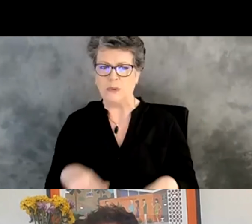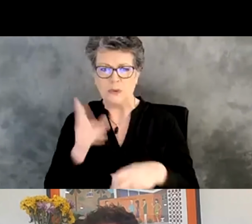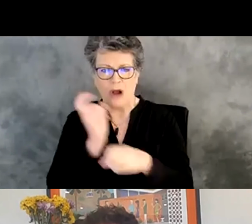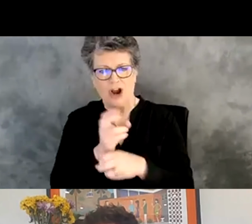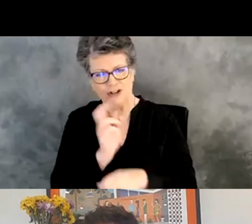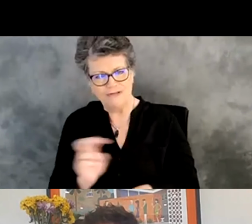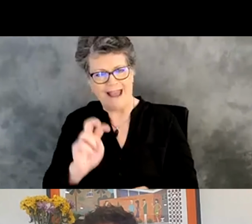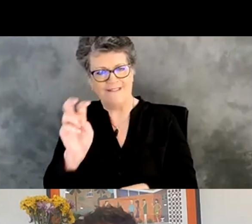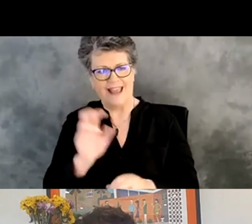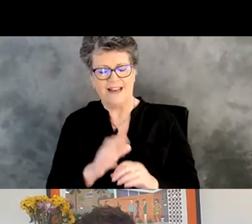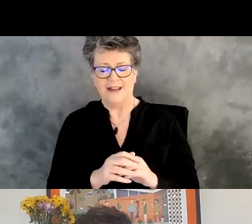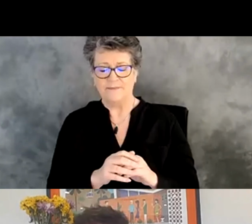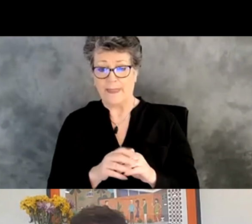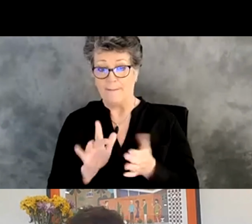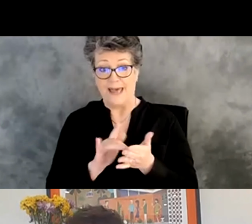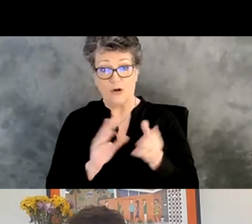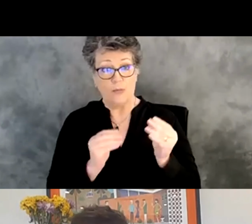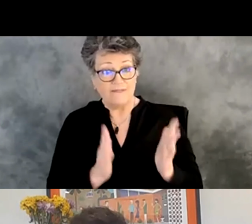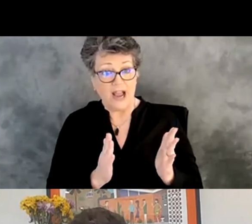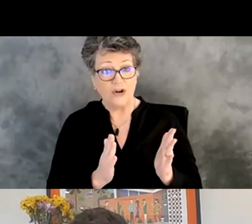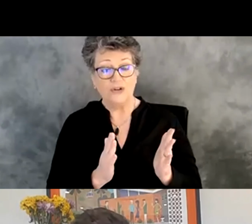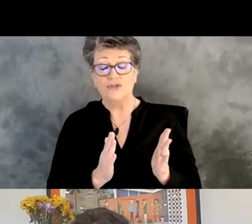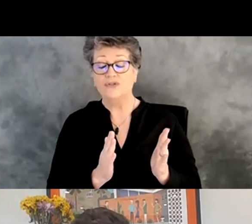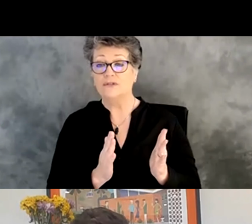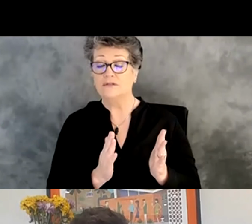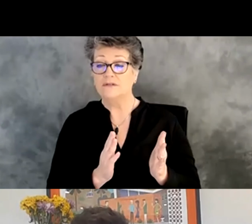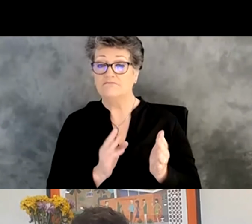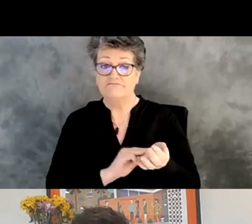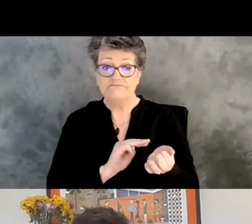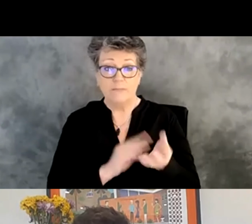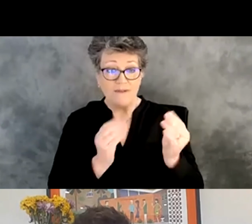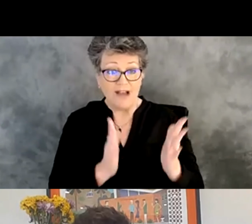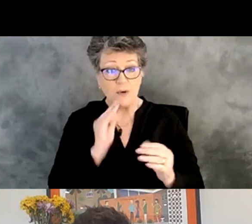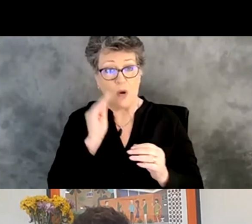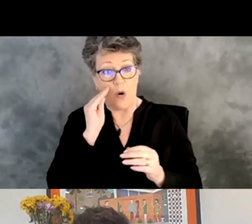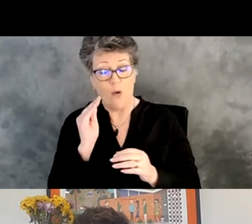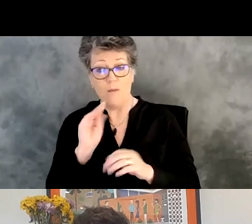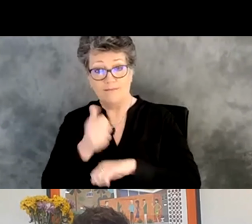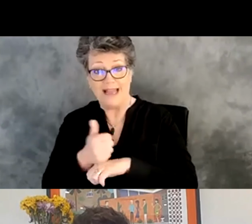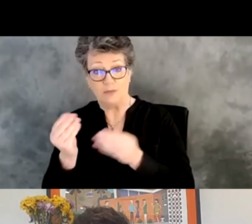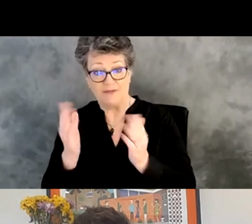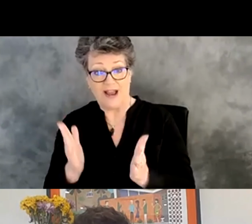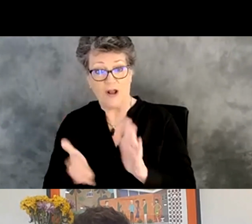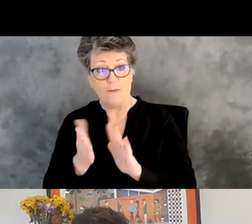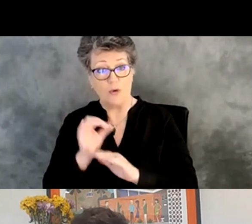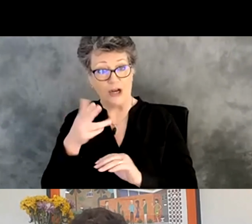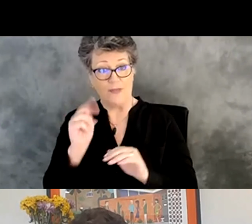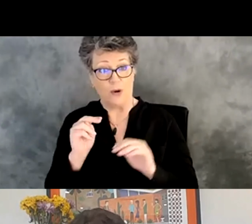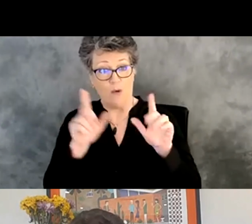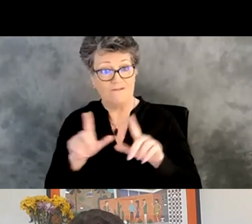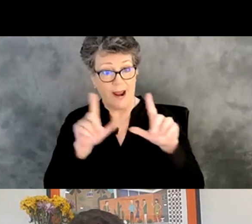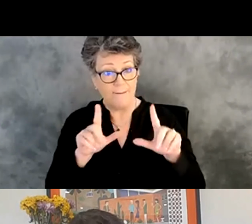Medical providers or those home and community-based providers often operate in their own frame.